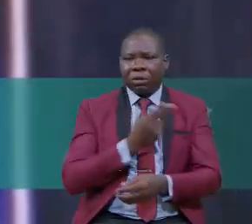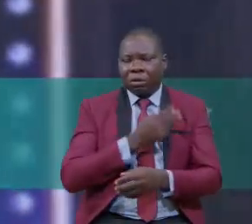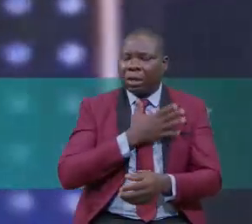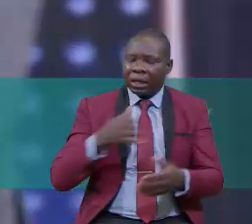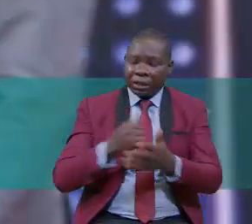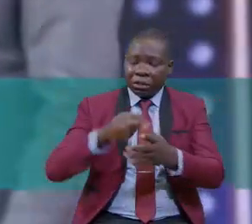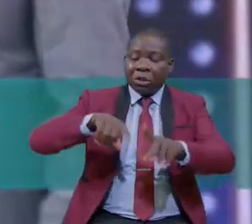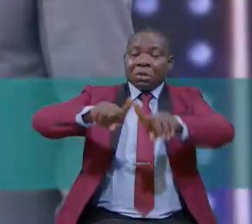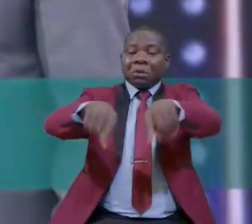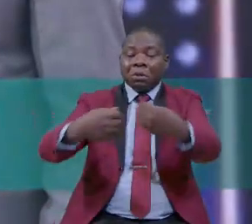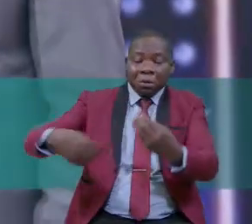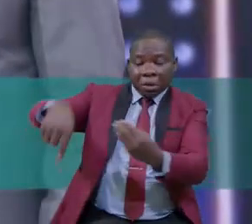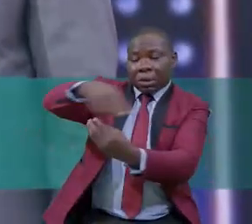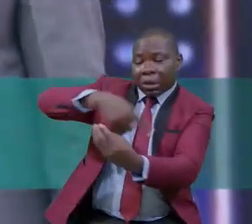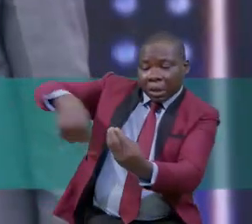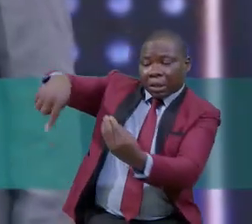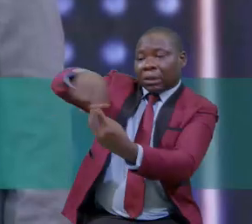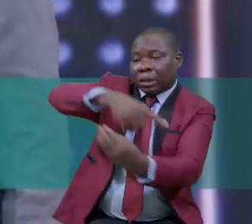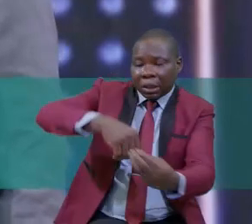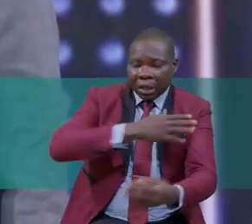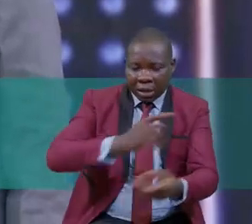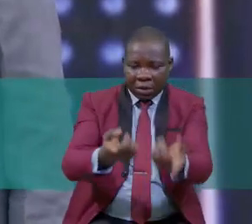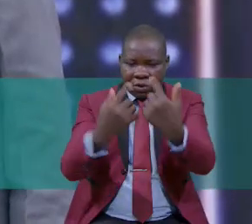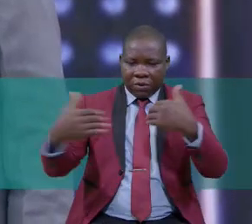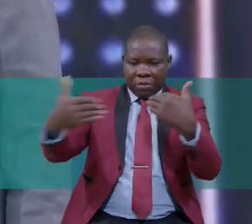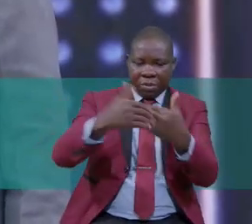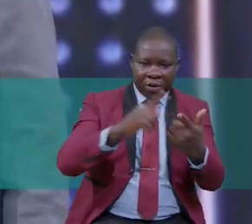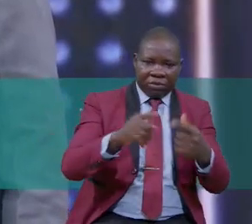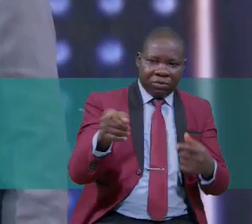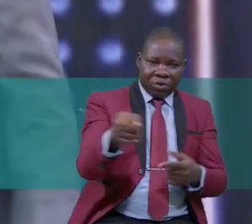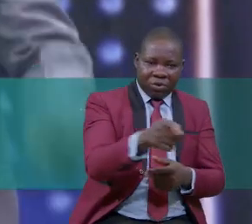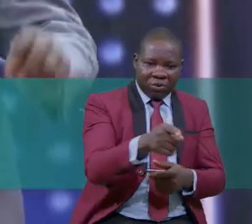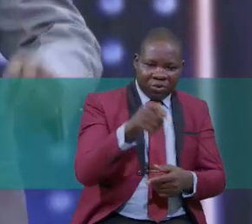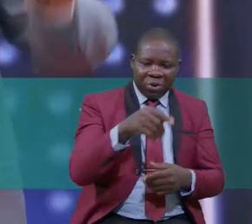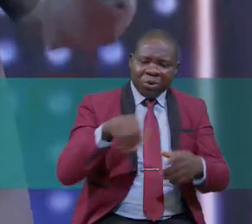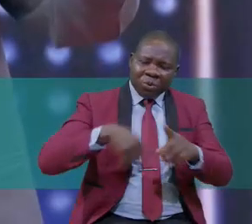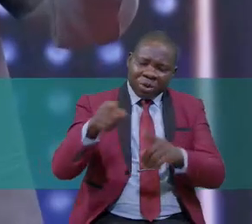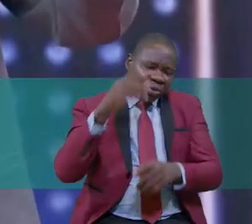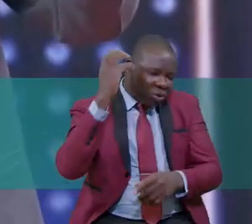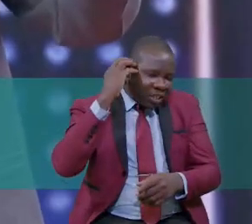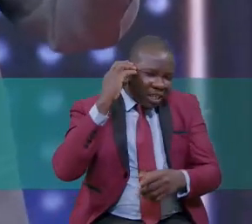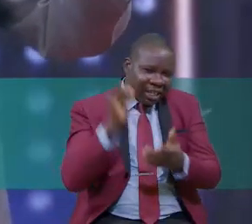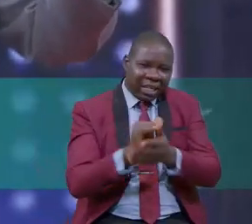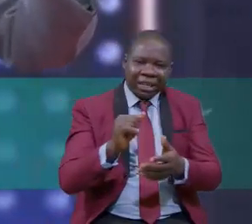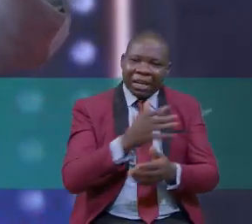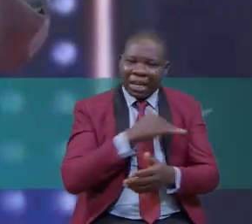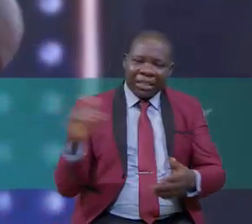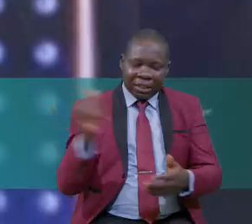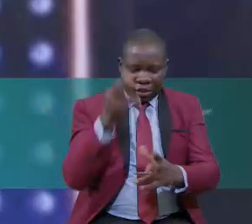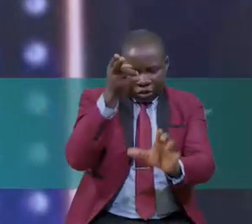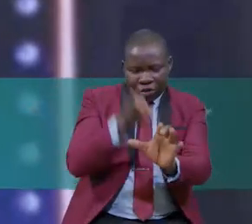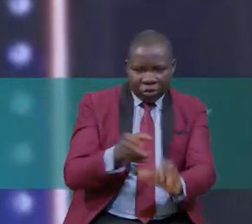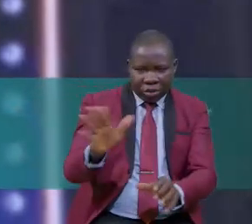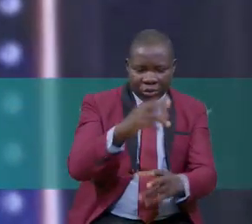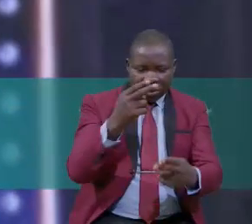and round and comes back to you. When you hear that story and they attach your name to that story,